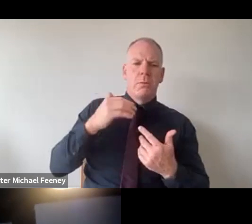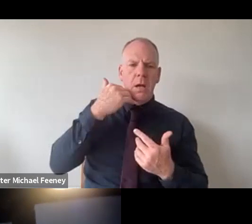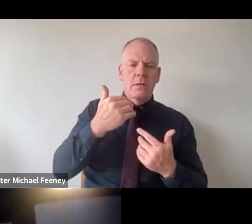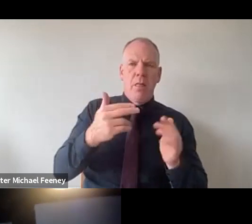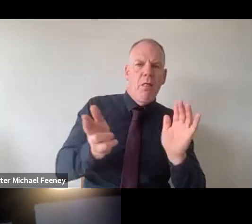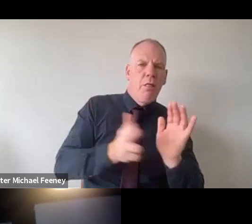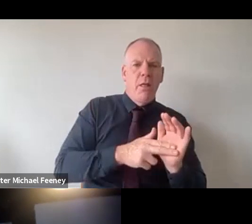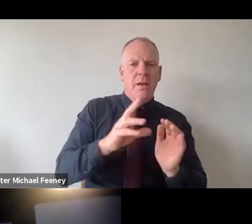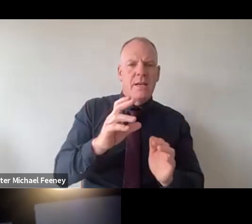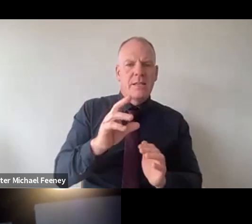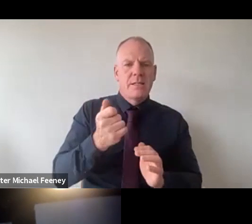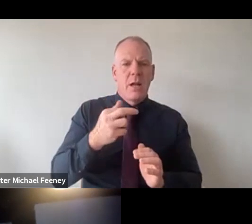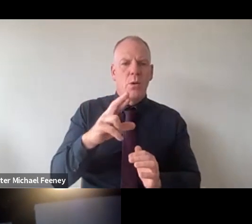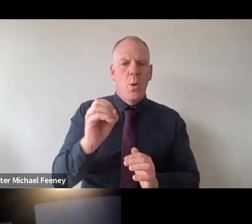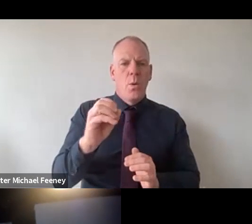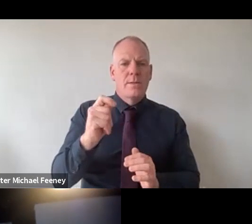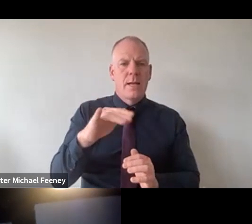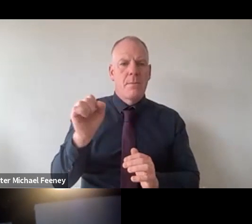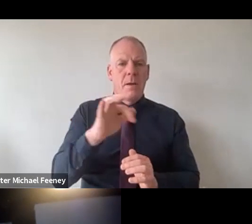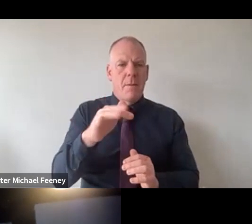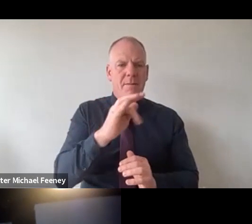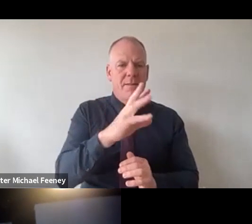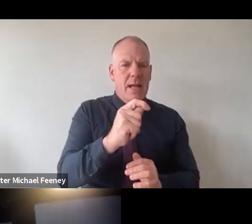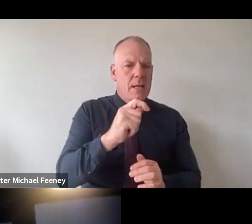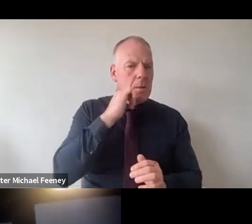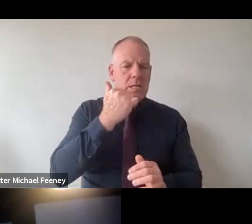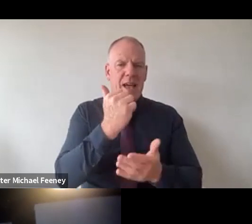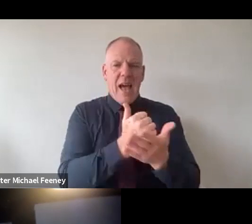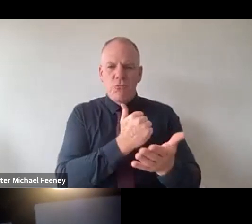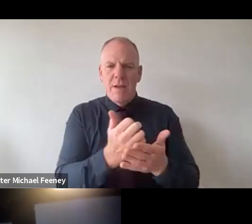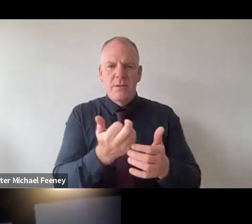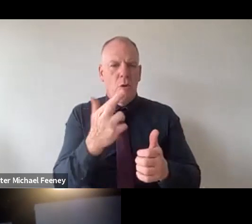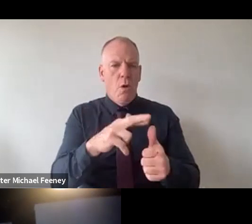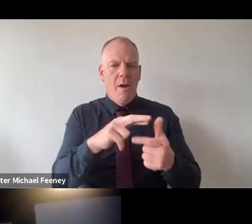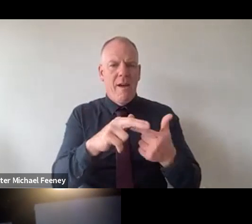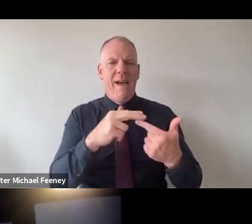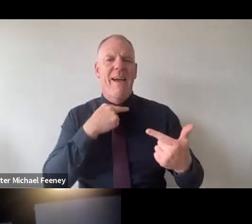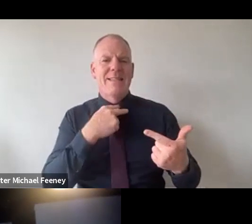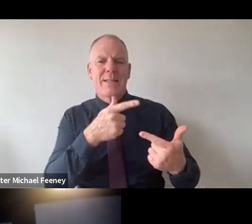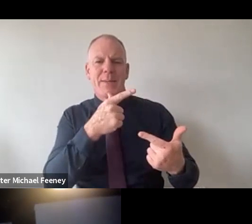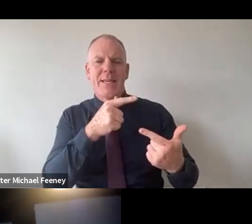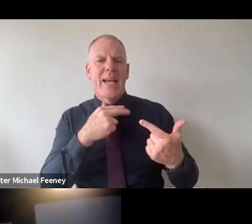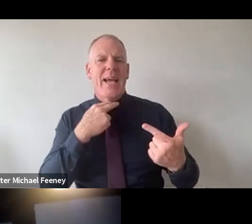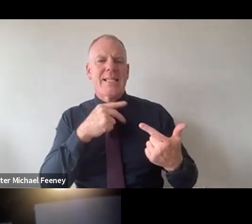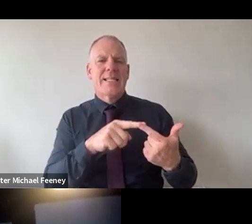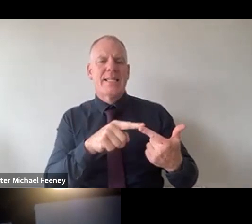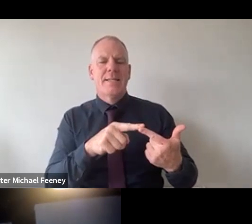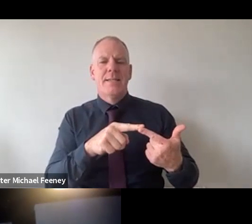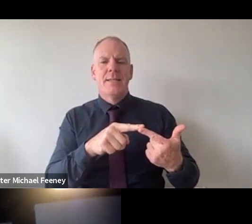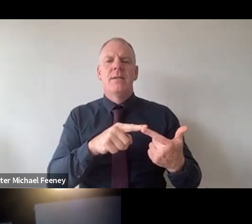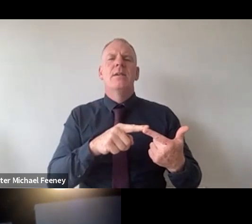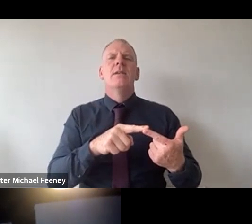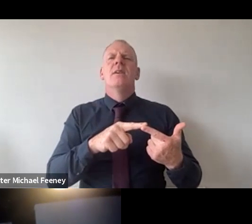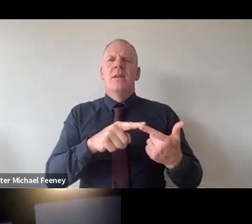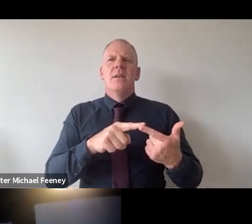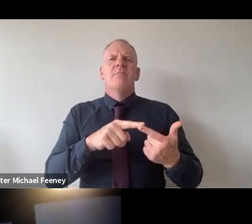with coming from a flat complex, whether it was your address or your accent. So just when I was growing up, like we had the whole historic